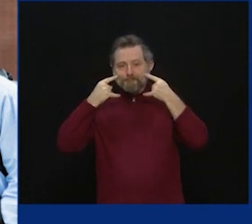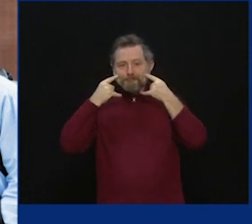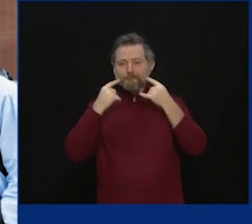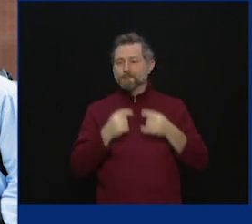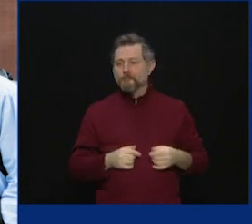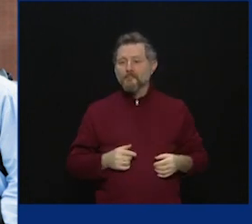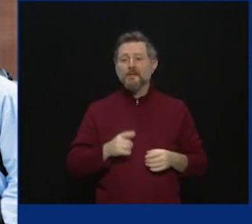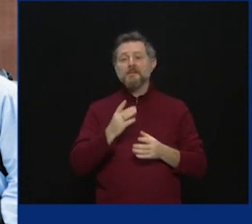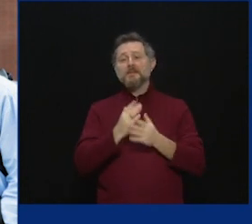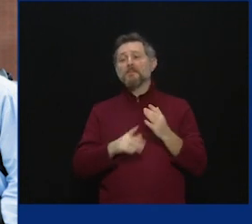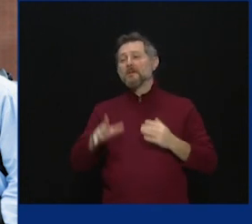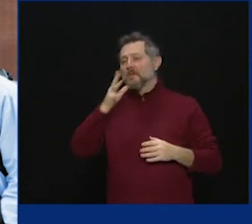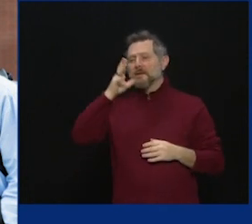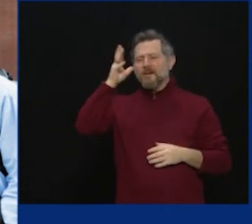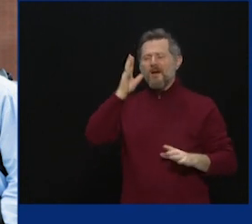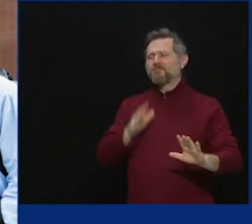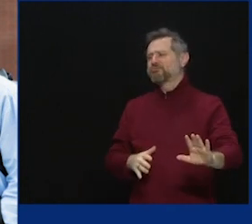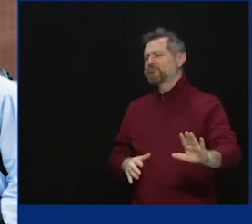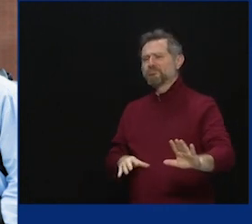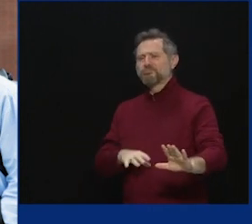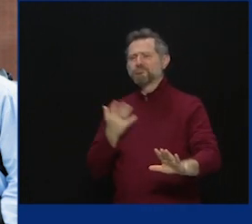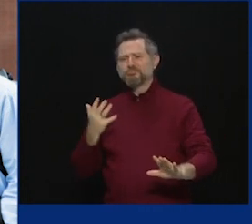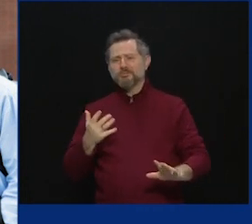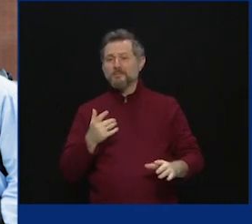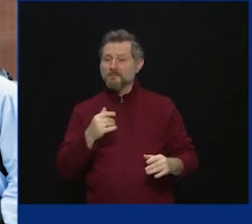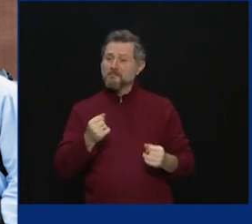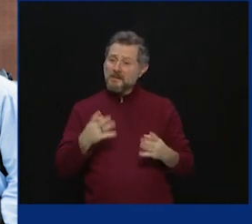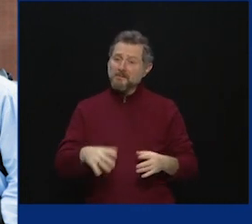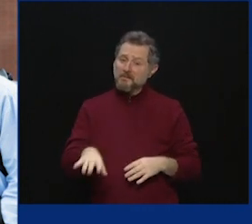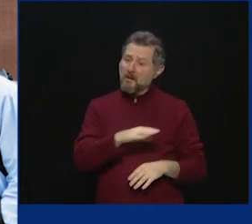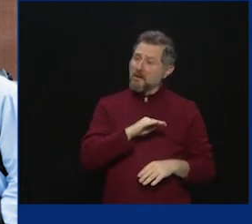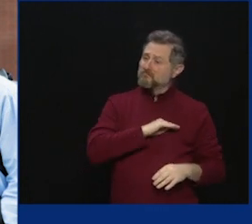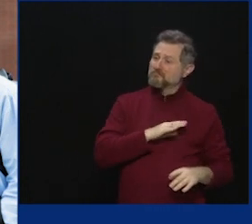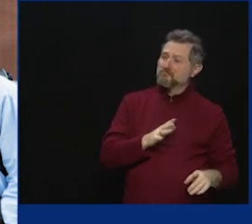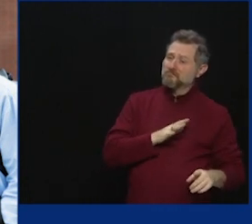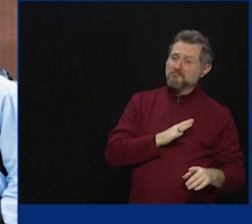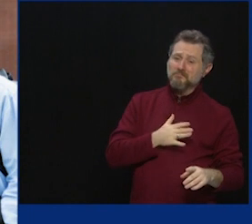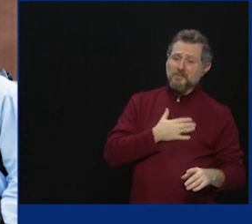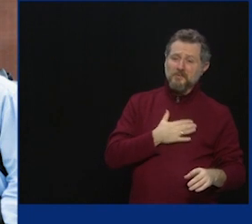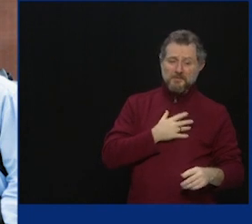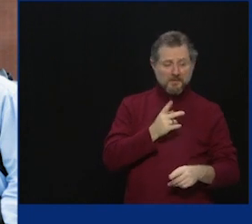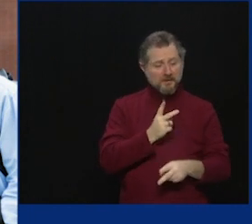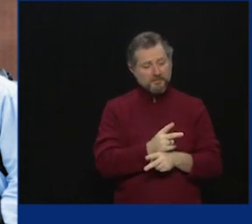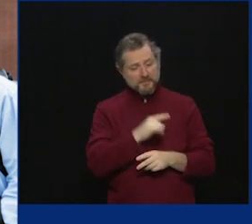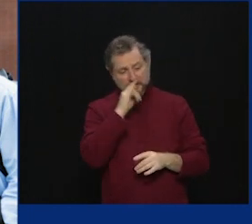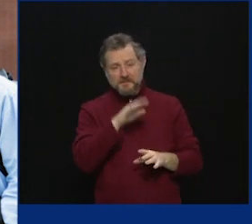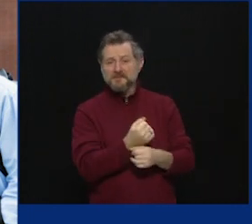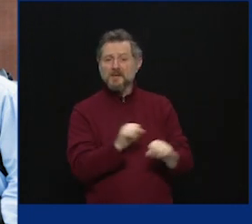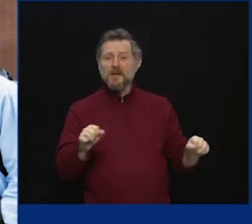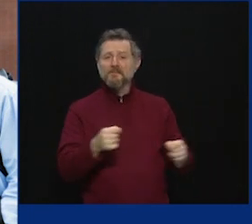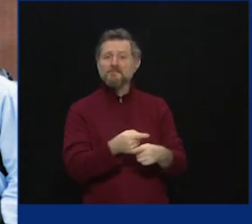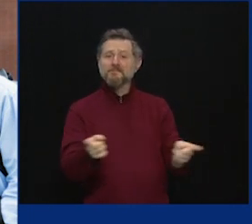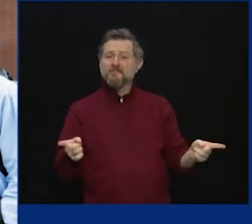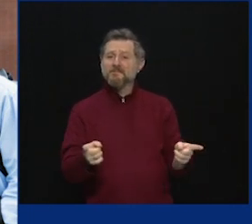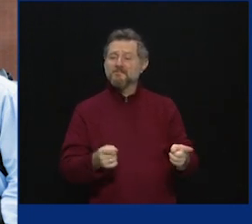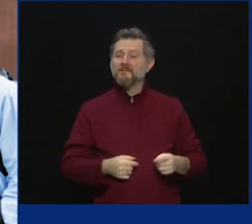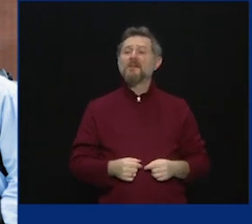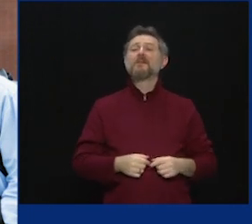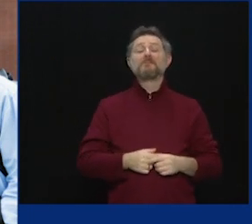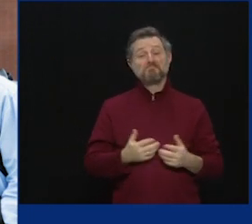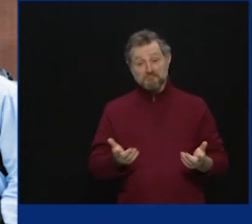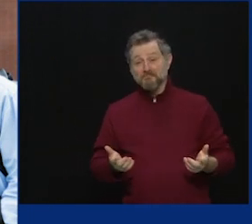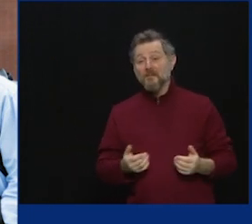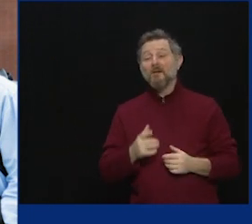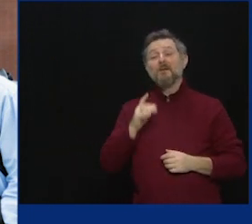some parents are frustrated, but others are grateful to know that their children will be safe, particularly as we approach this vulnerable time. Here's what we